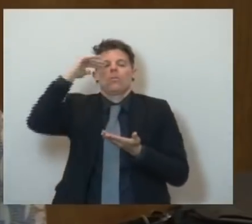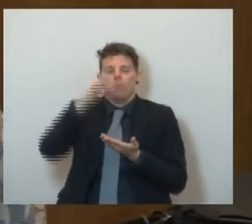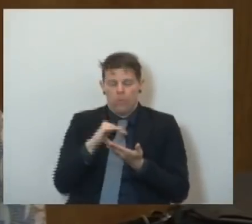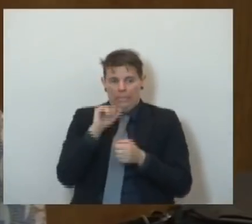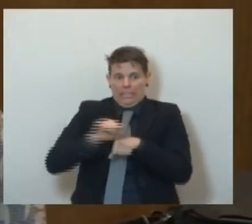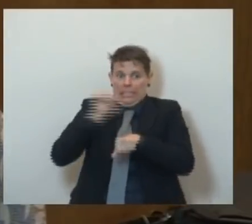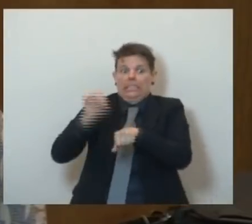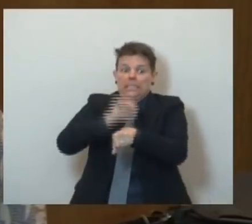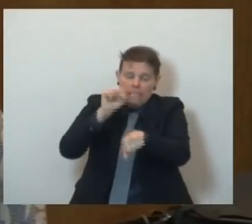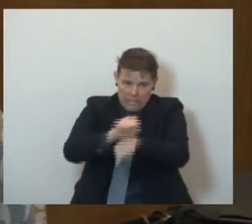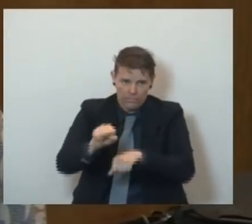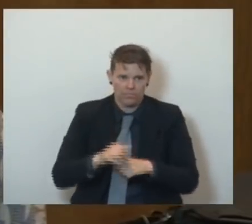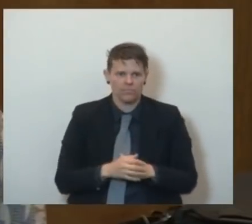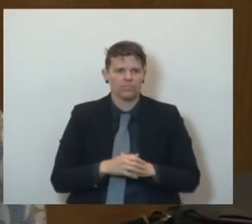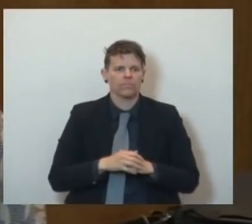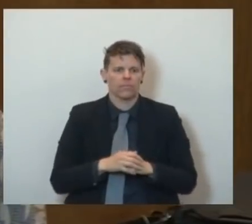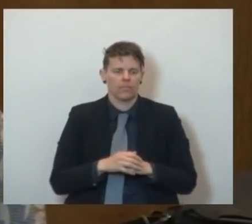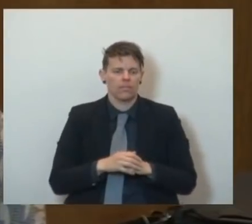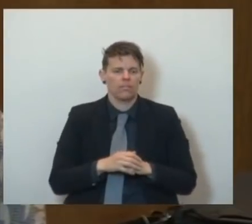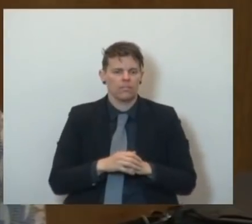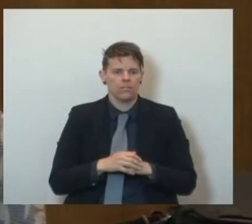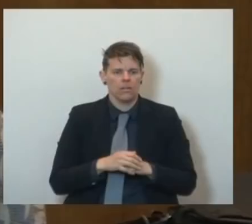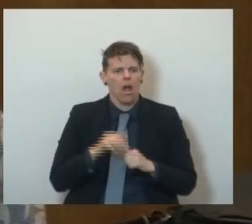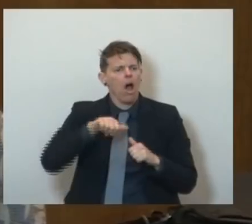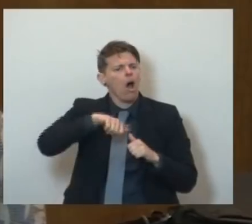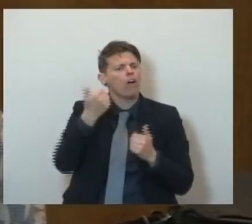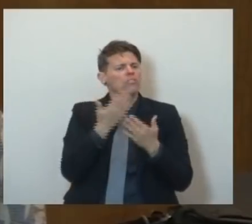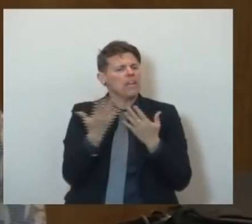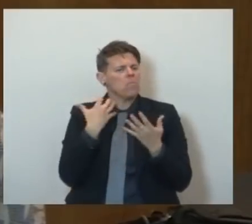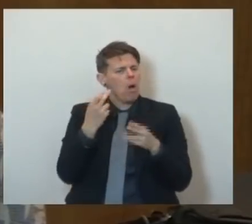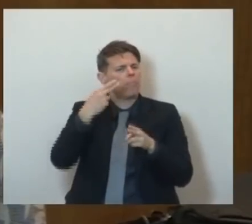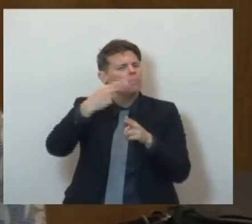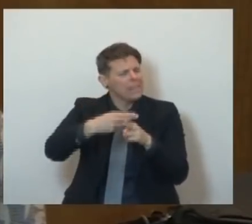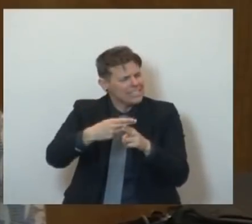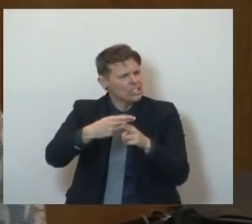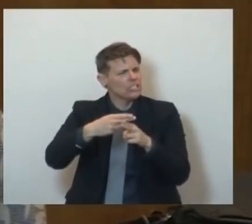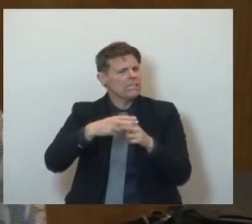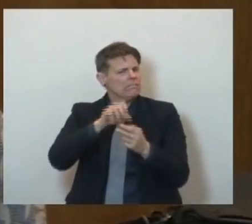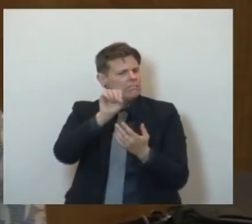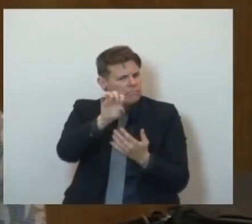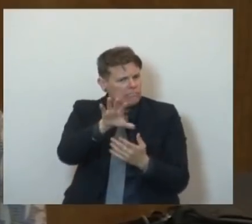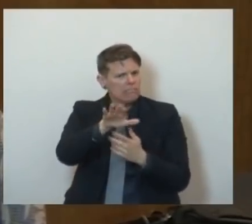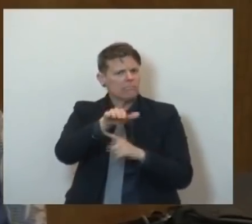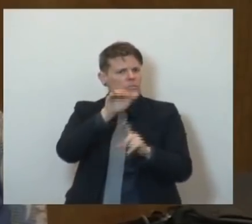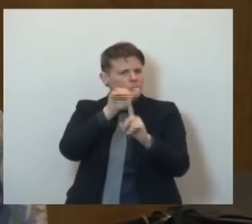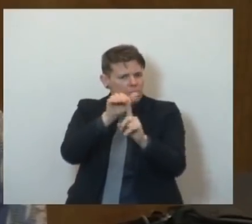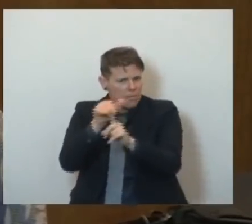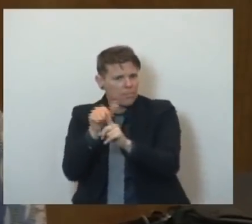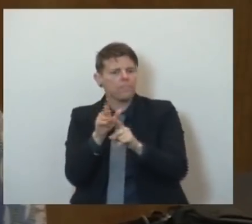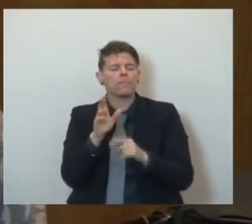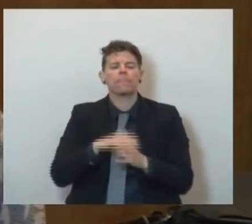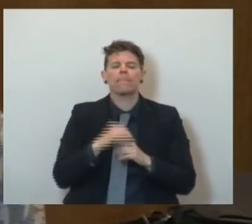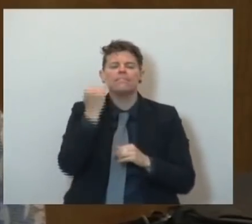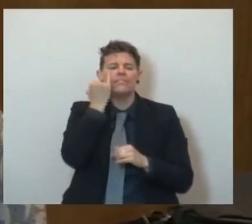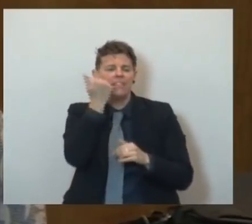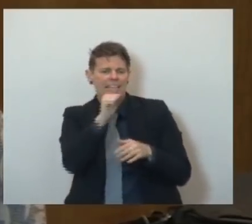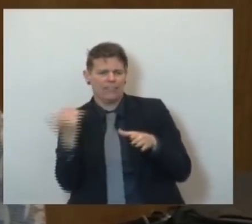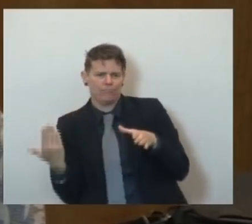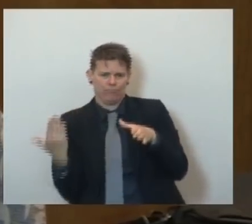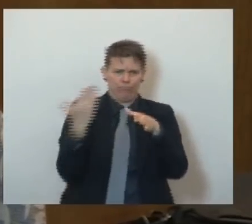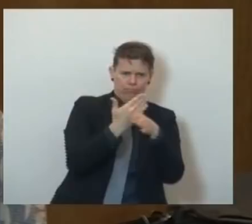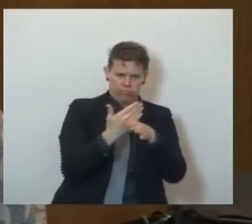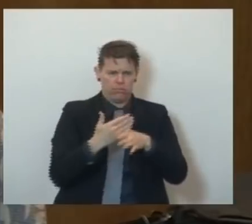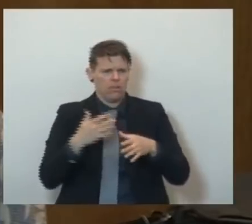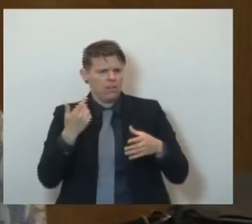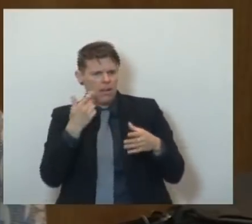then the other thing I wanted to mention is just to remind us all that any intervention we make, no matter what it is we do,